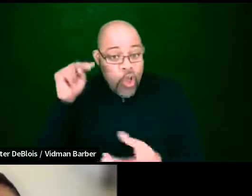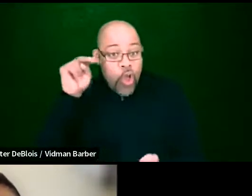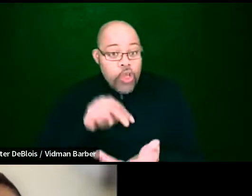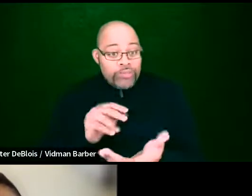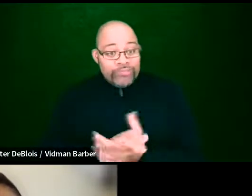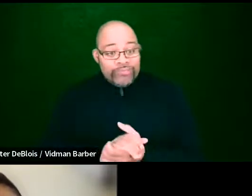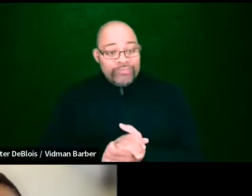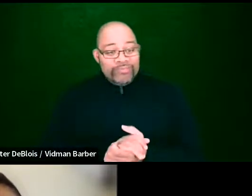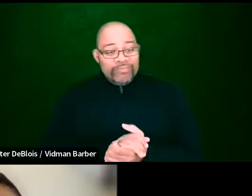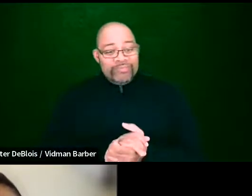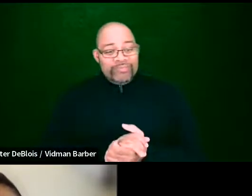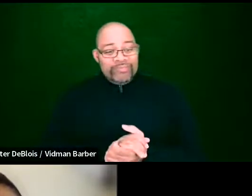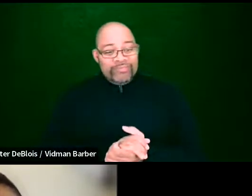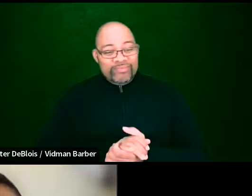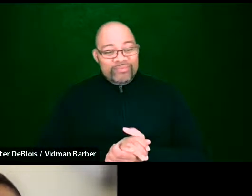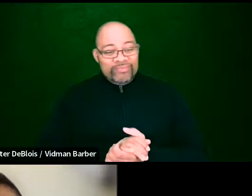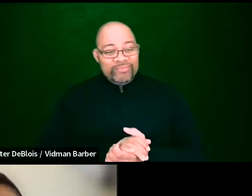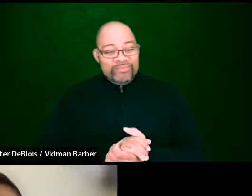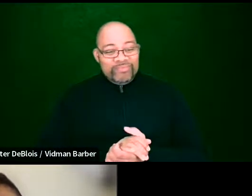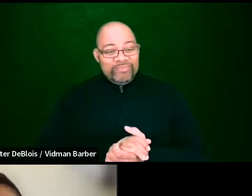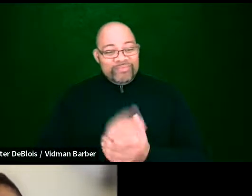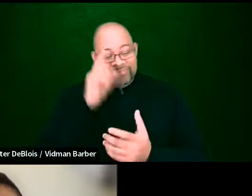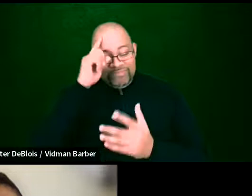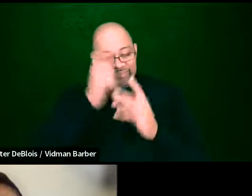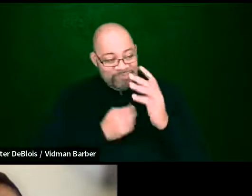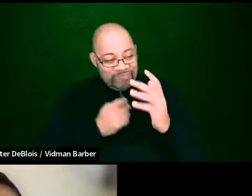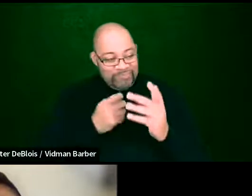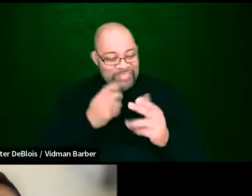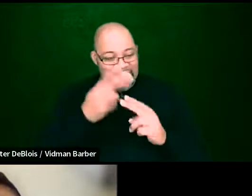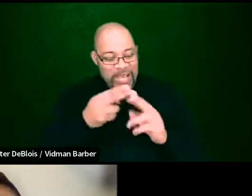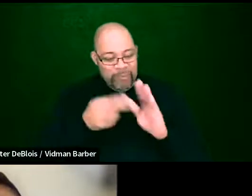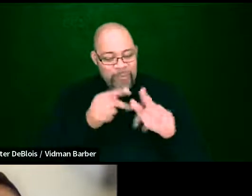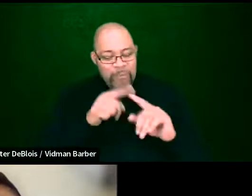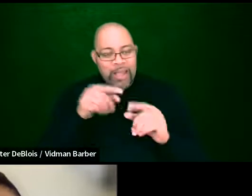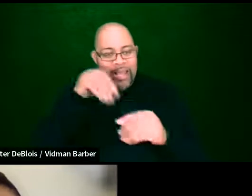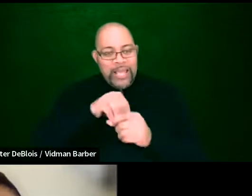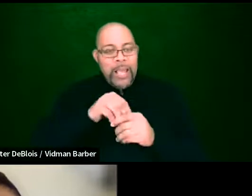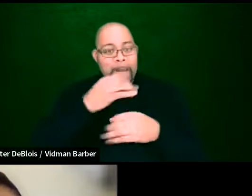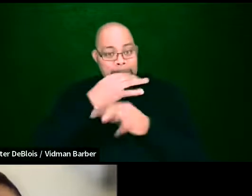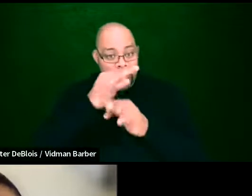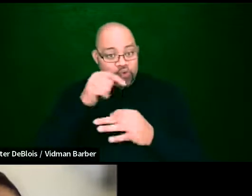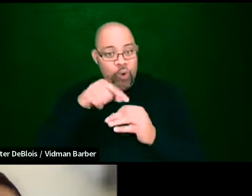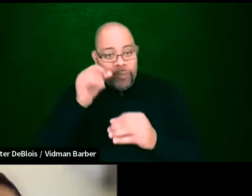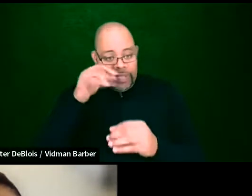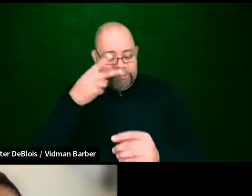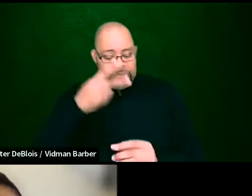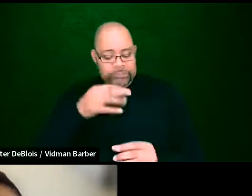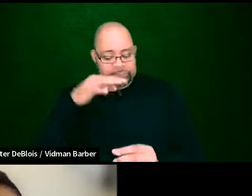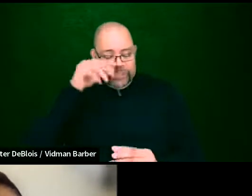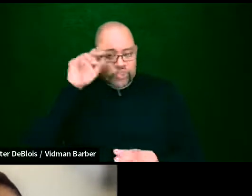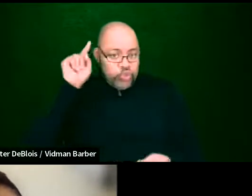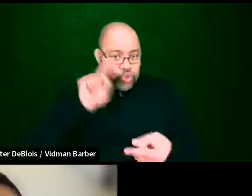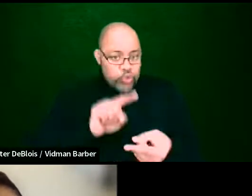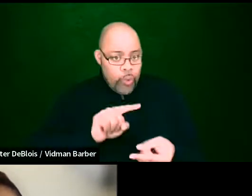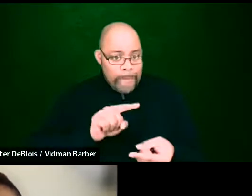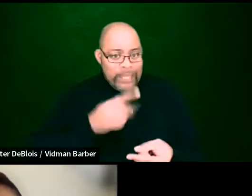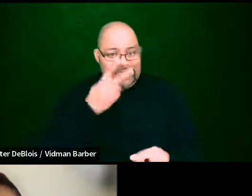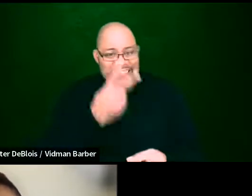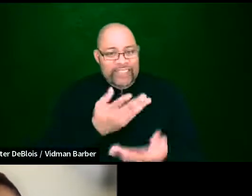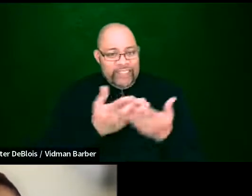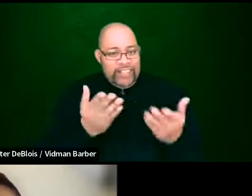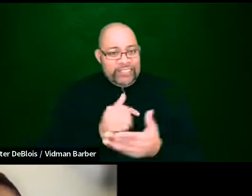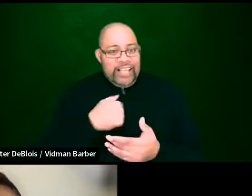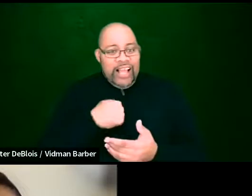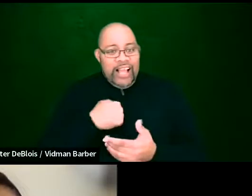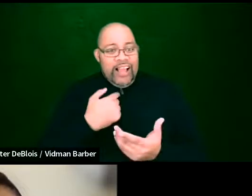call it? Drawing a blank here. But you put it in the microscope and you can zoom in and see those things. Like